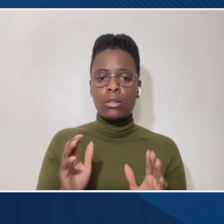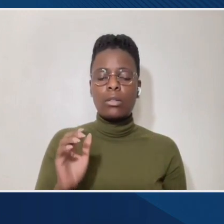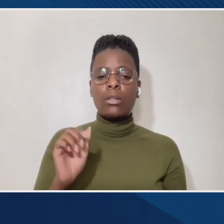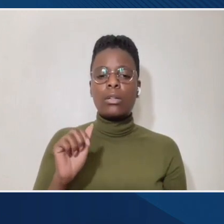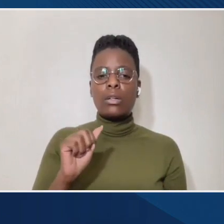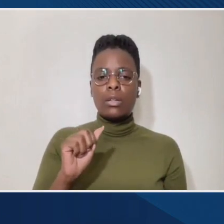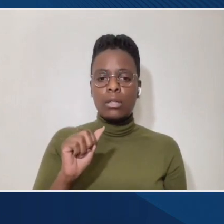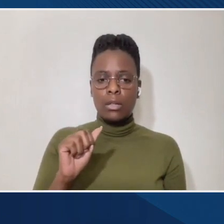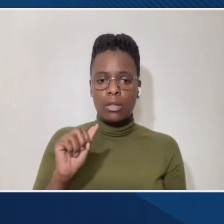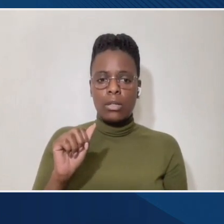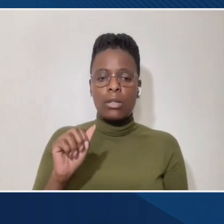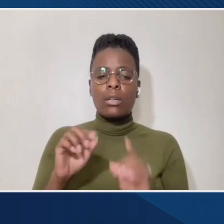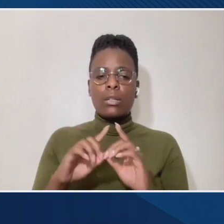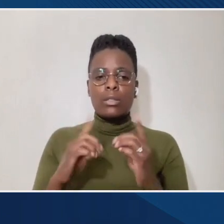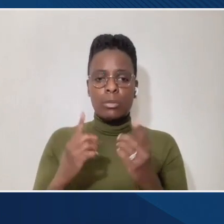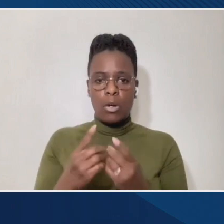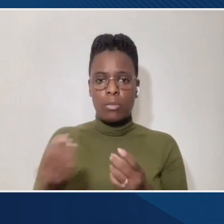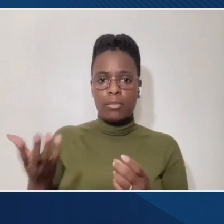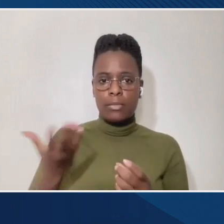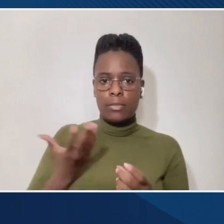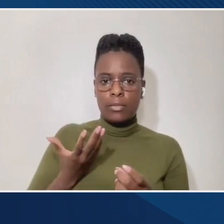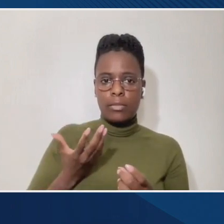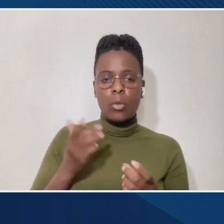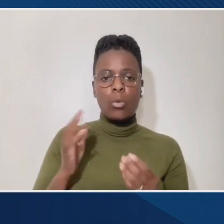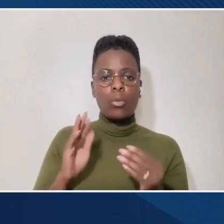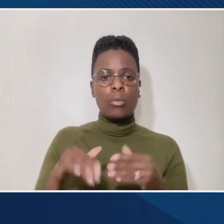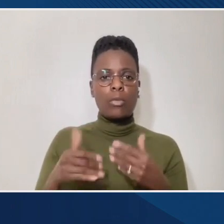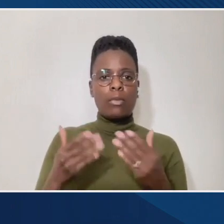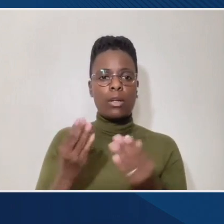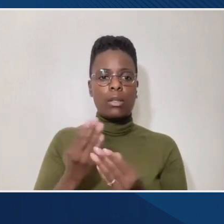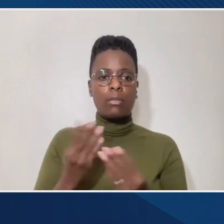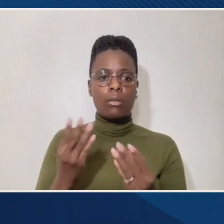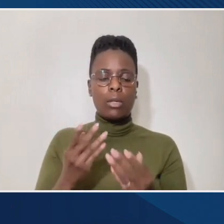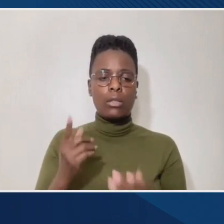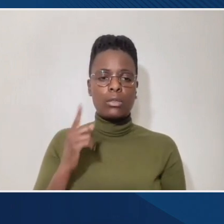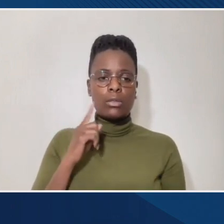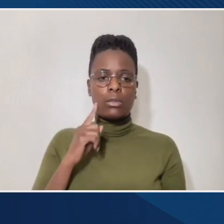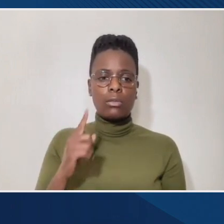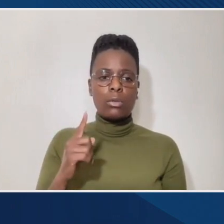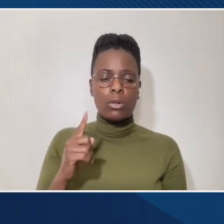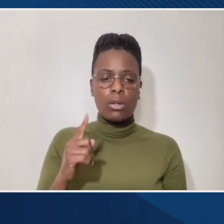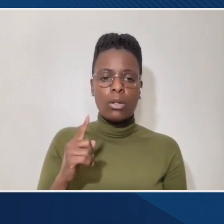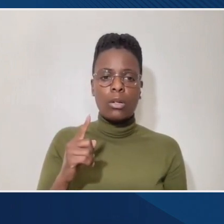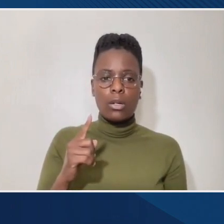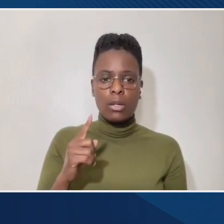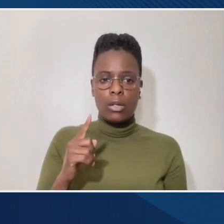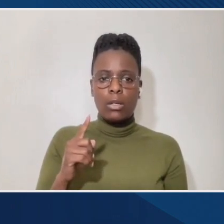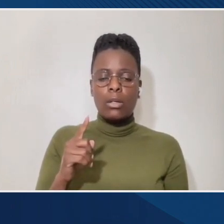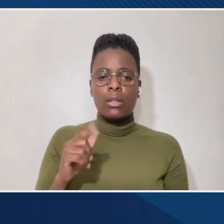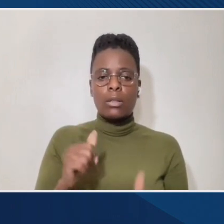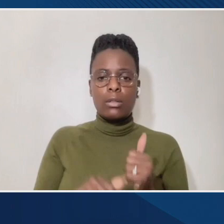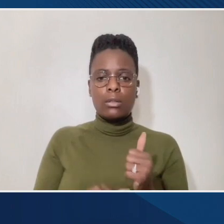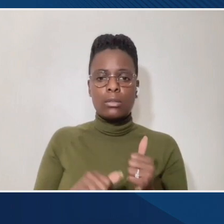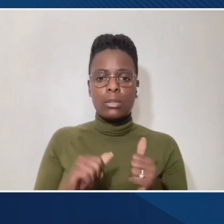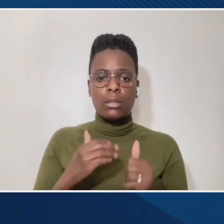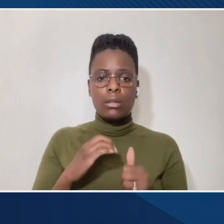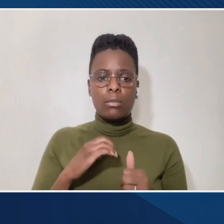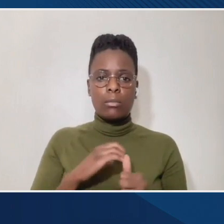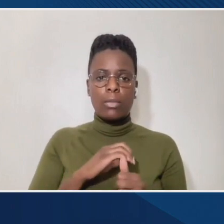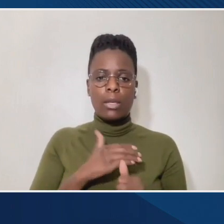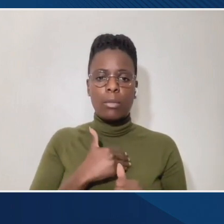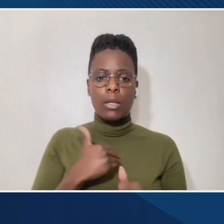Second class citizen, I just struggle with it if I can't do something across the board for everybody. And I don't know